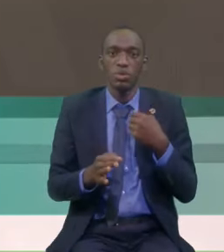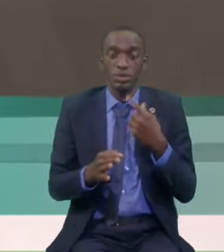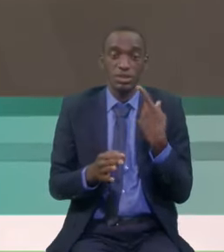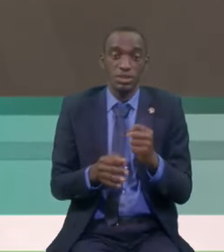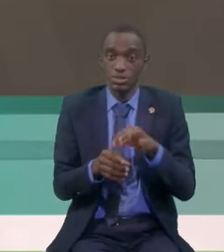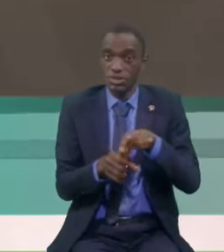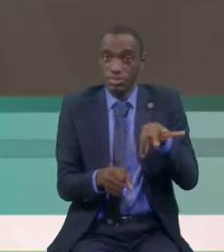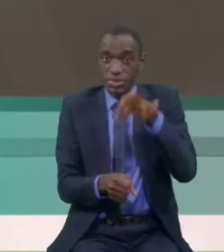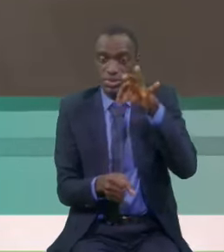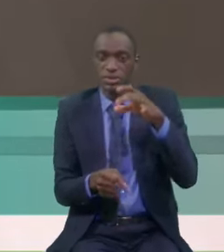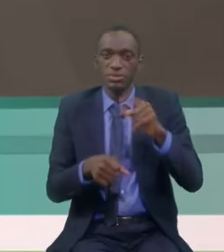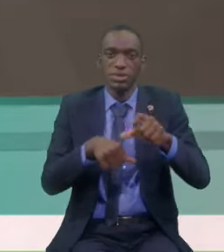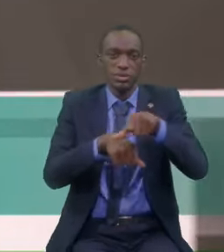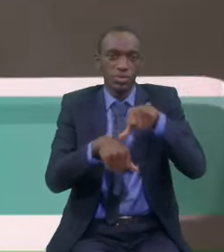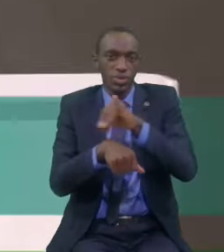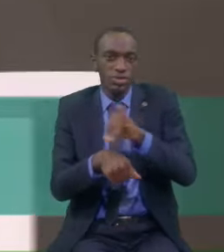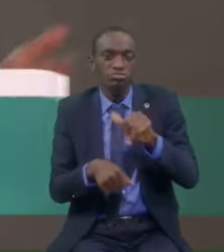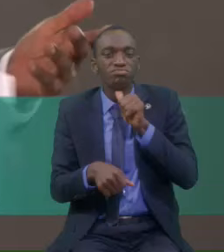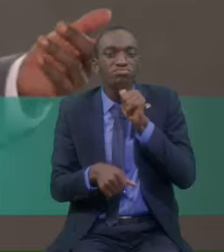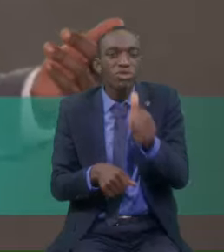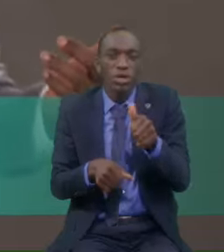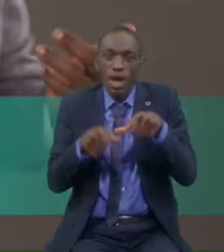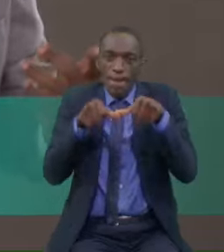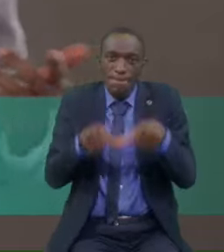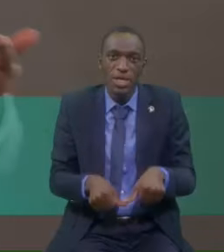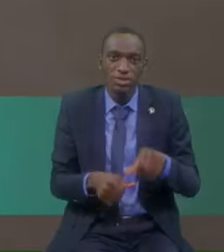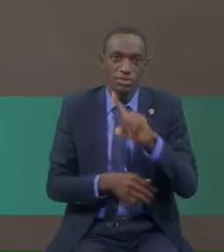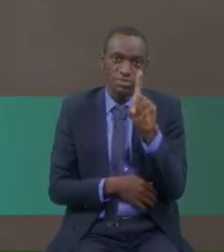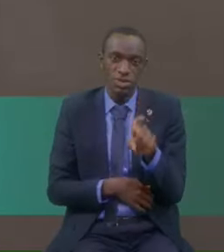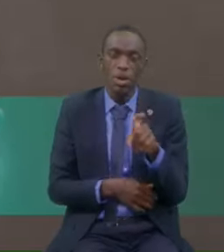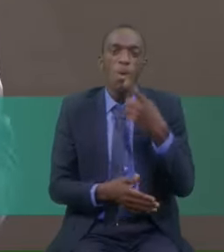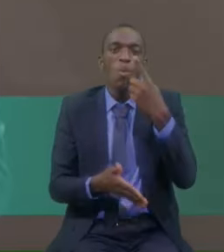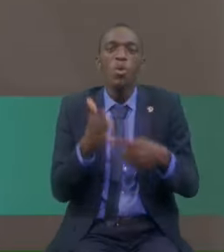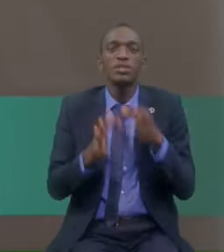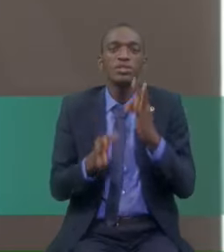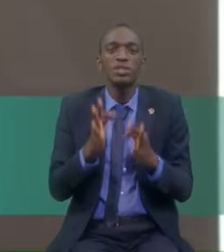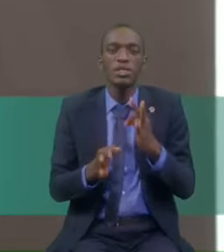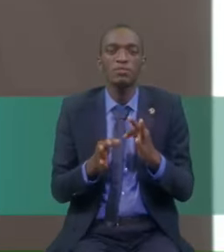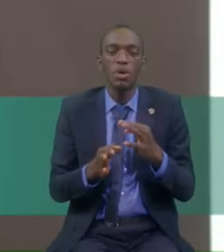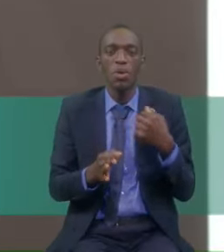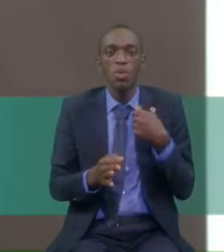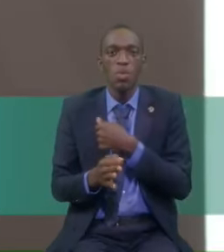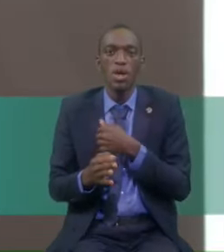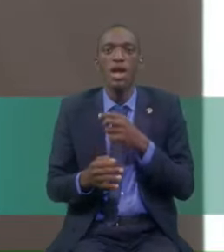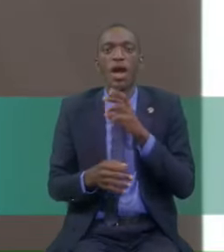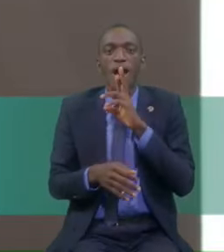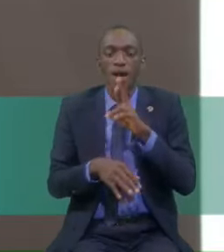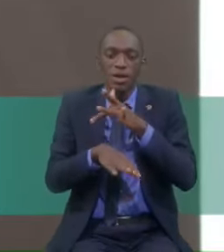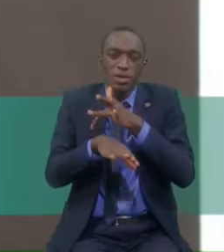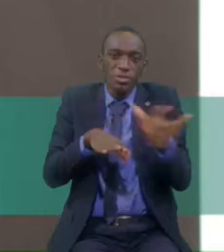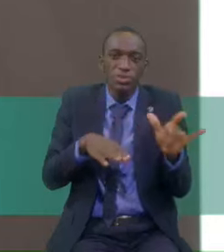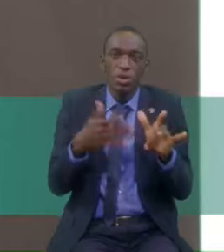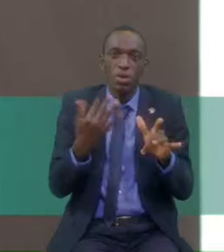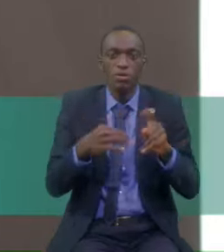anointing, doesn't abide? What if we're empty of the anointing? What